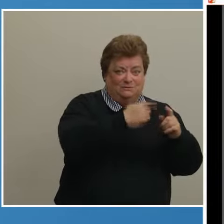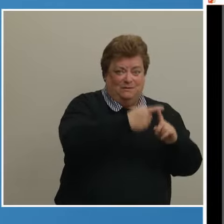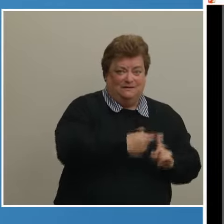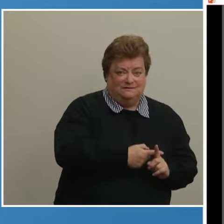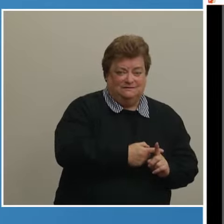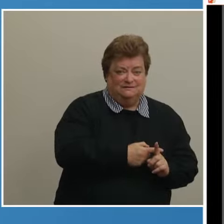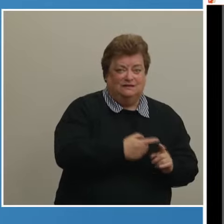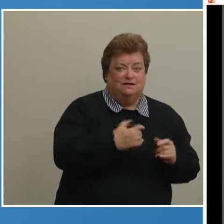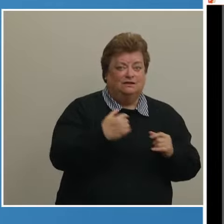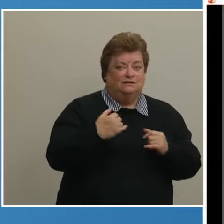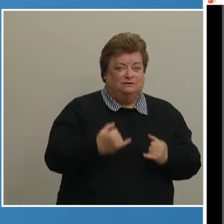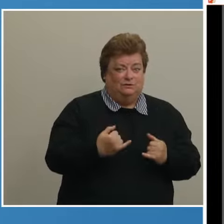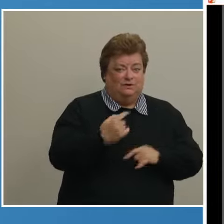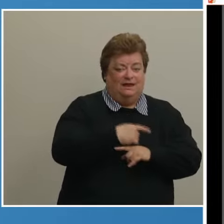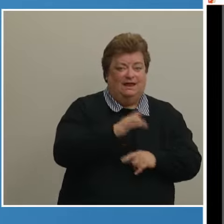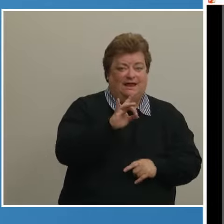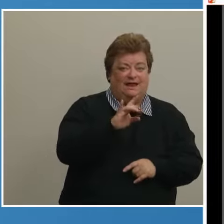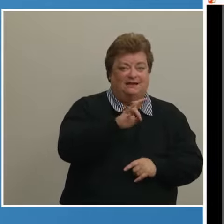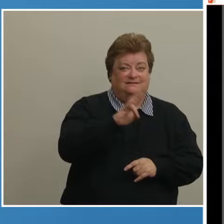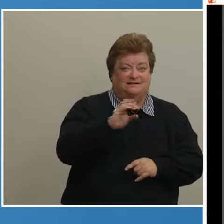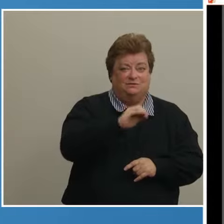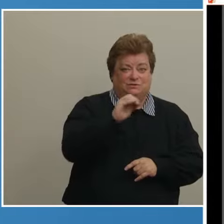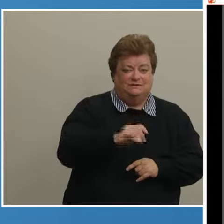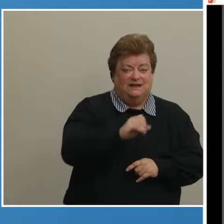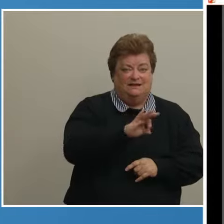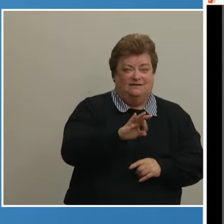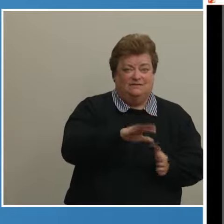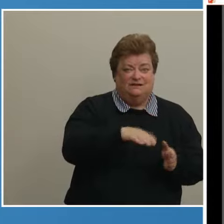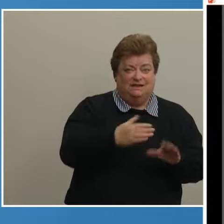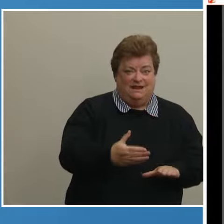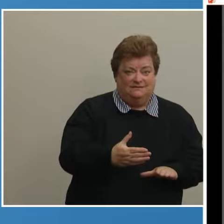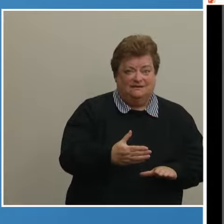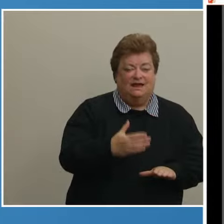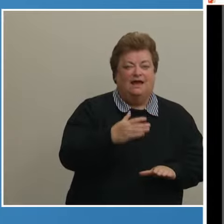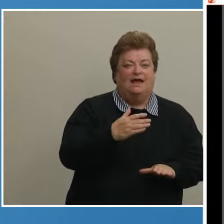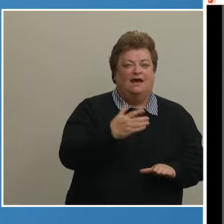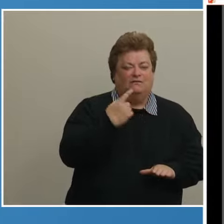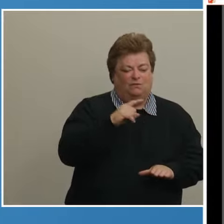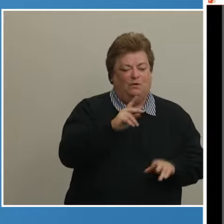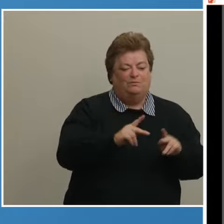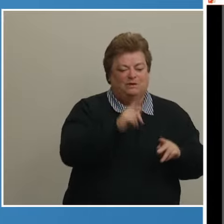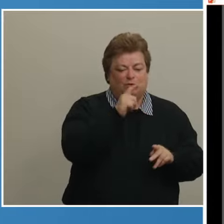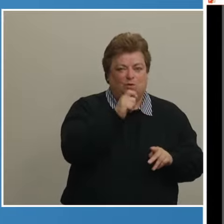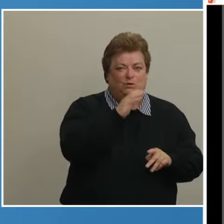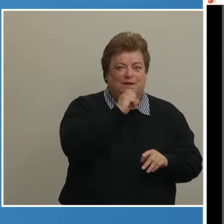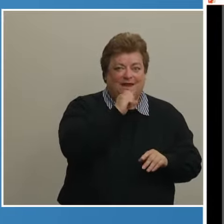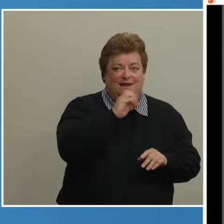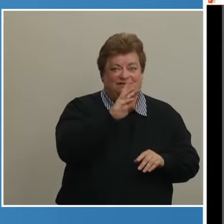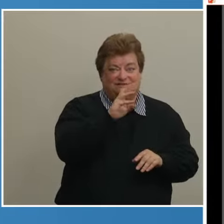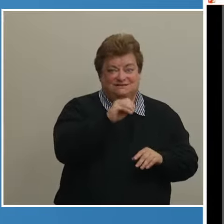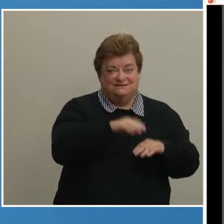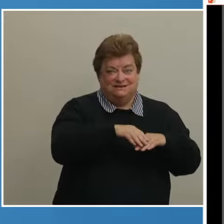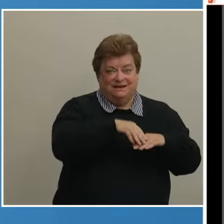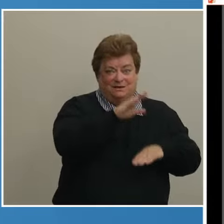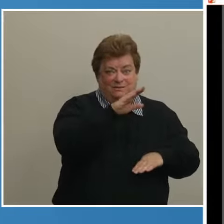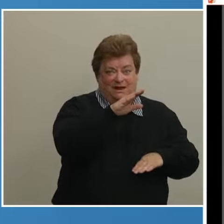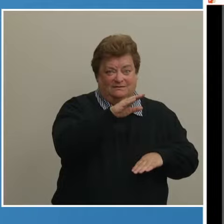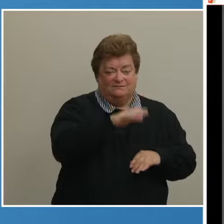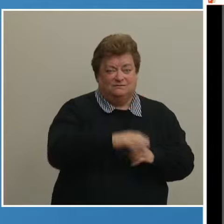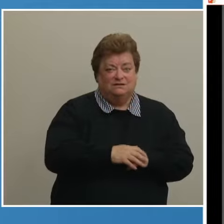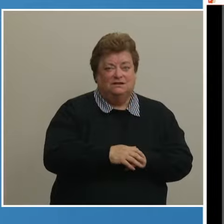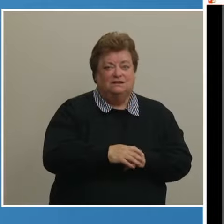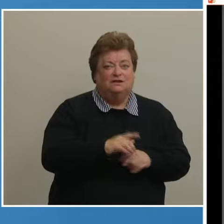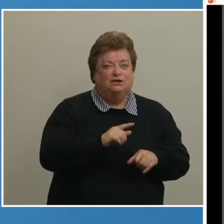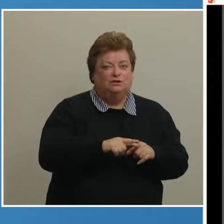date, 87% of COVID-19 deaths have been in persons 60 years of age and older. To capture